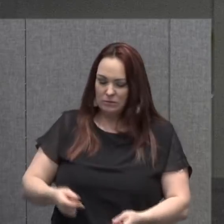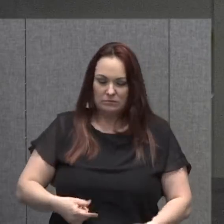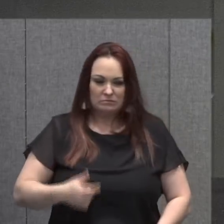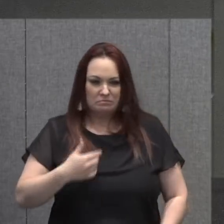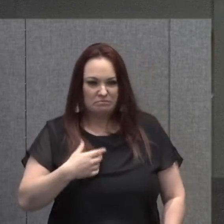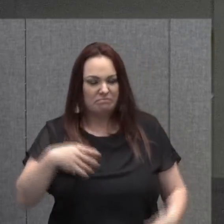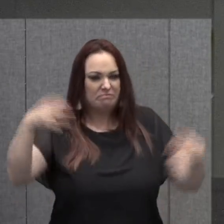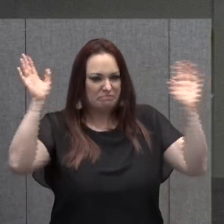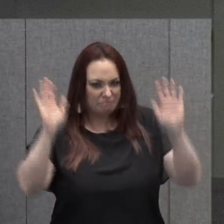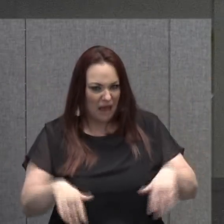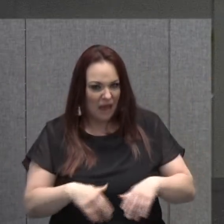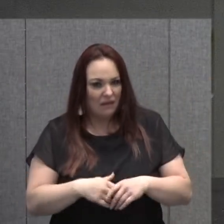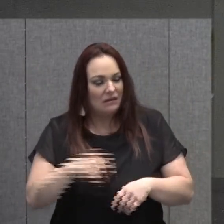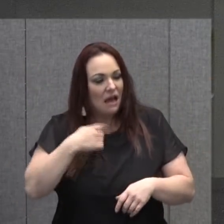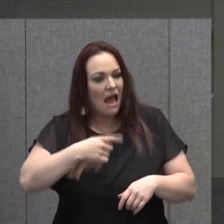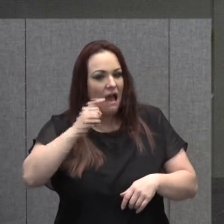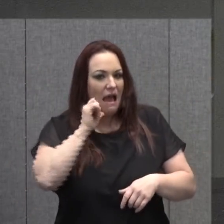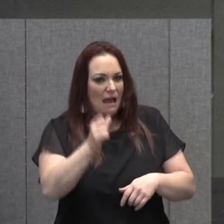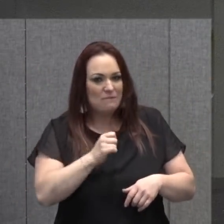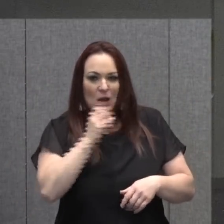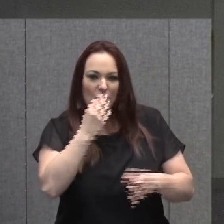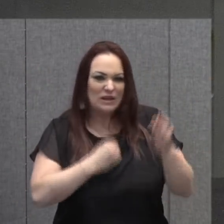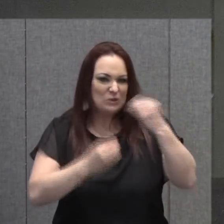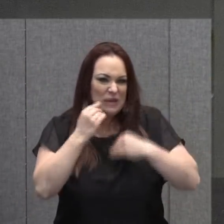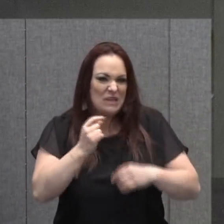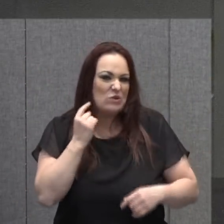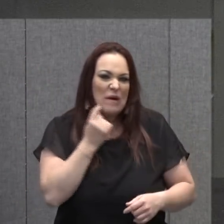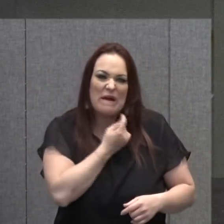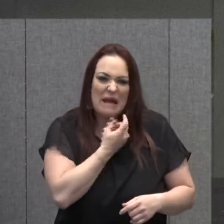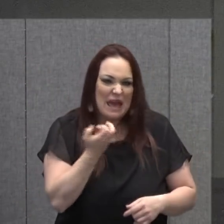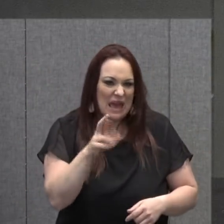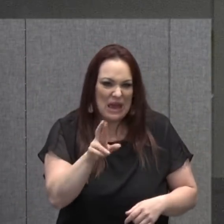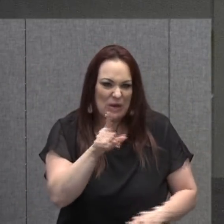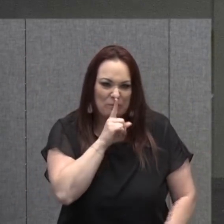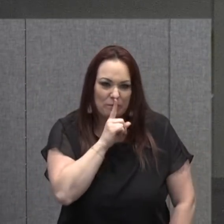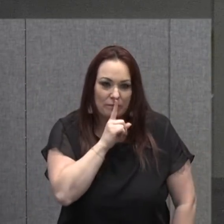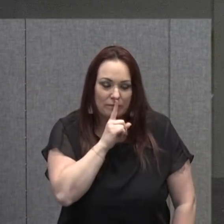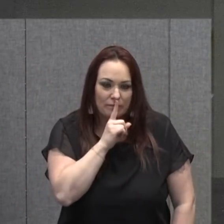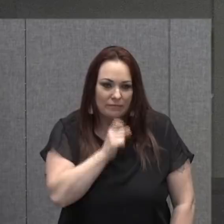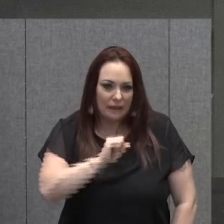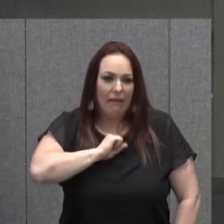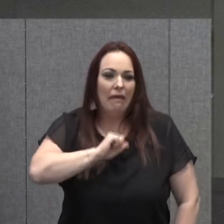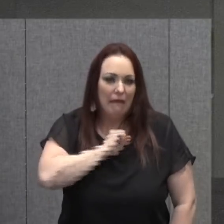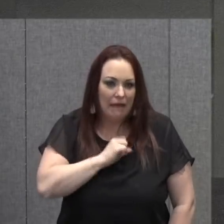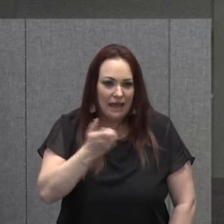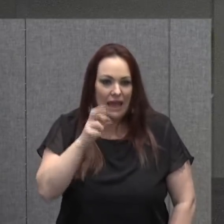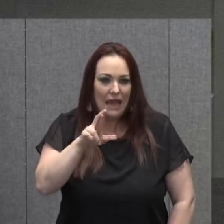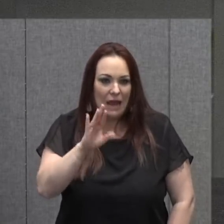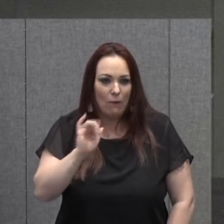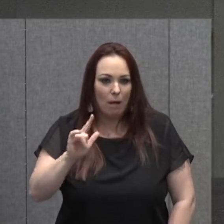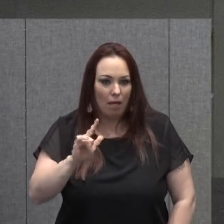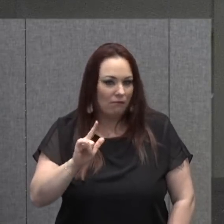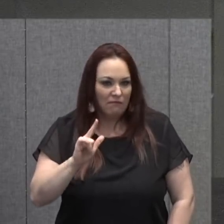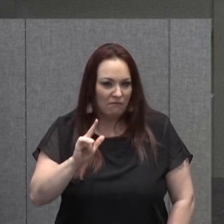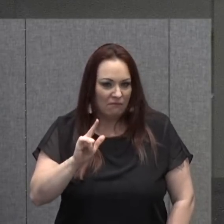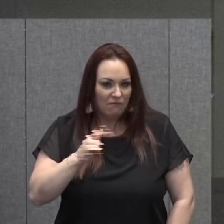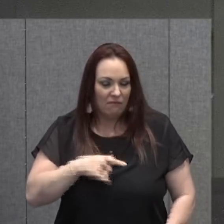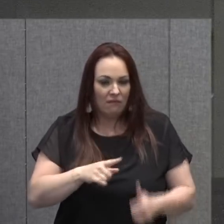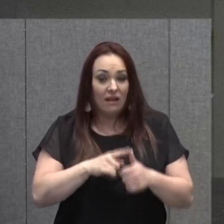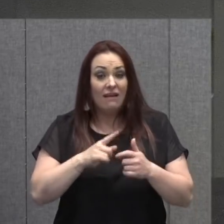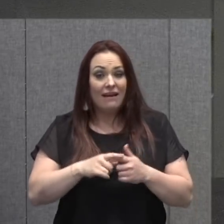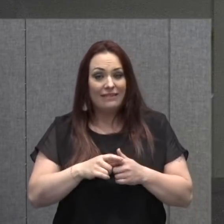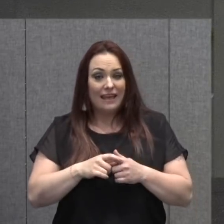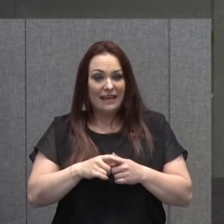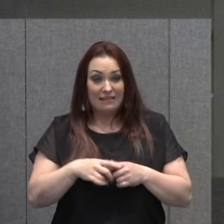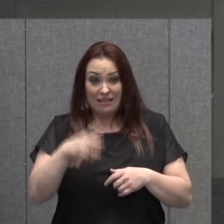Coyote. I am not going to eat your hair. Ugh, hairball. Then Coyote smiled, showing all